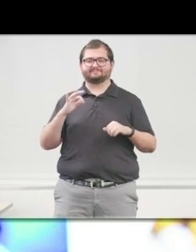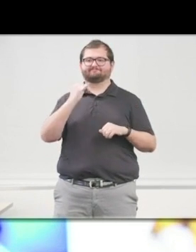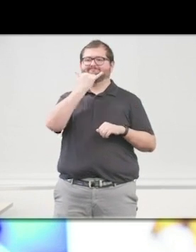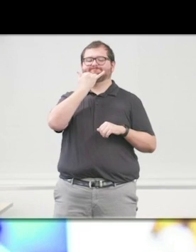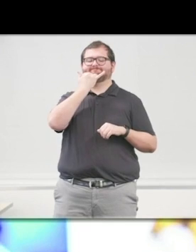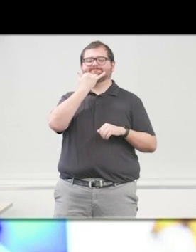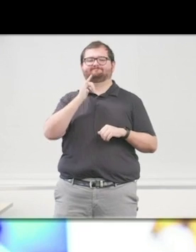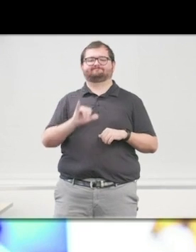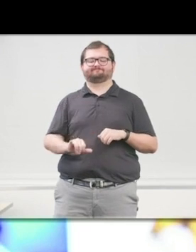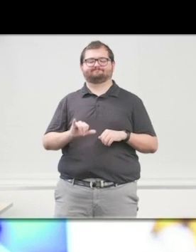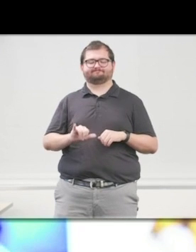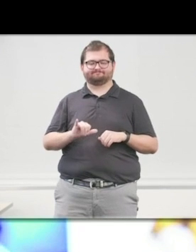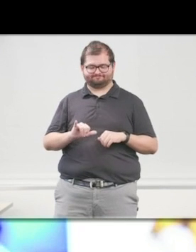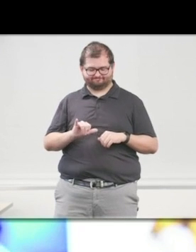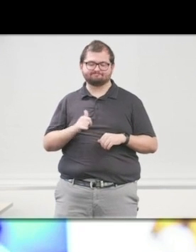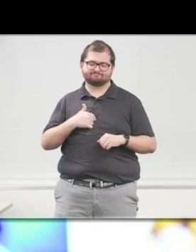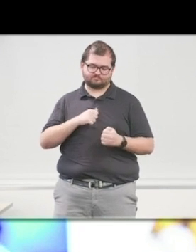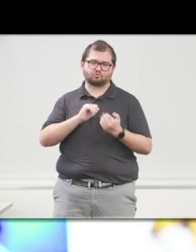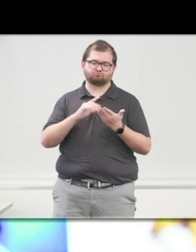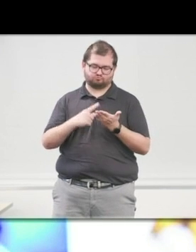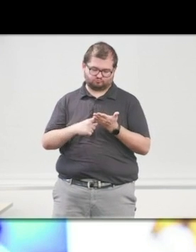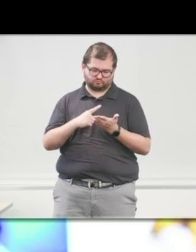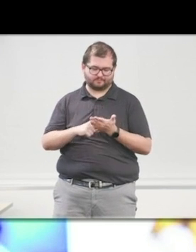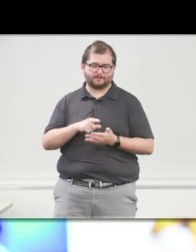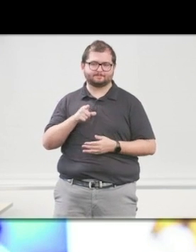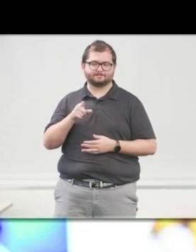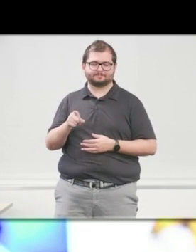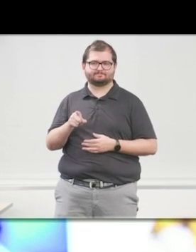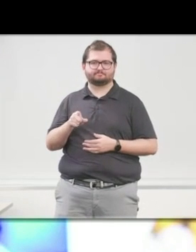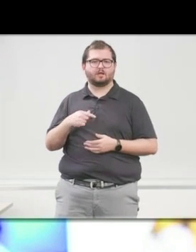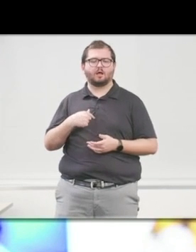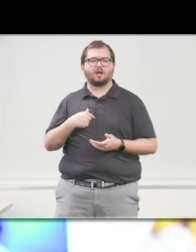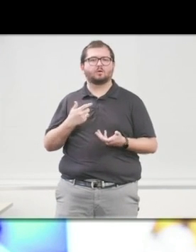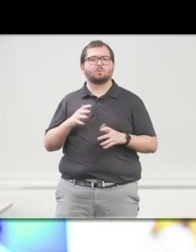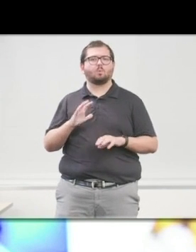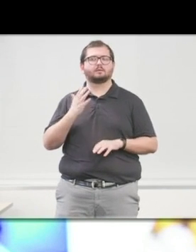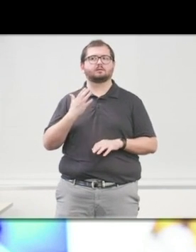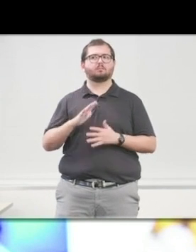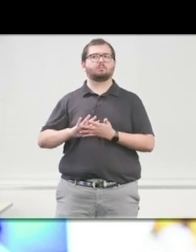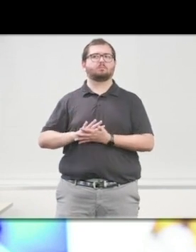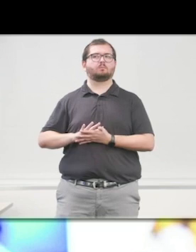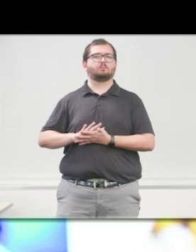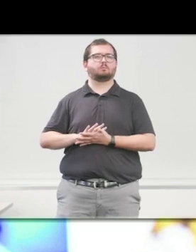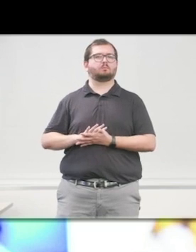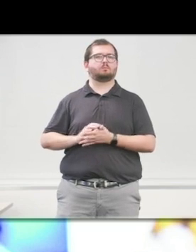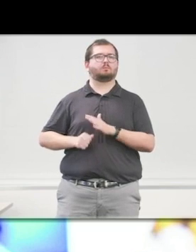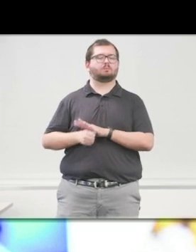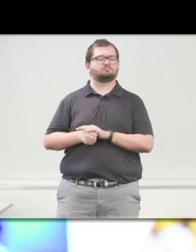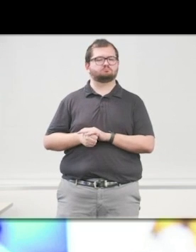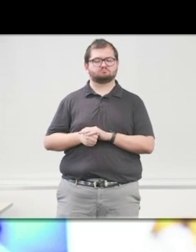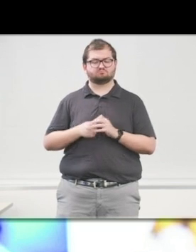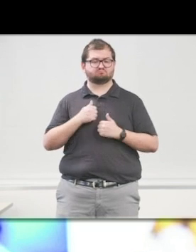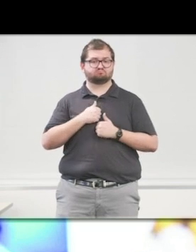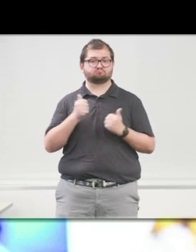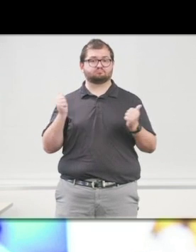and something happened, address it. Make sure that you're not addressing something. Be transparent,